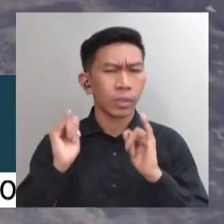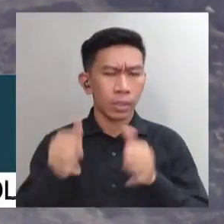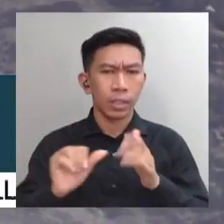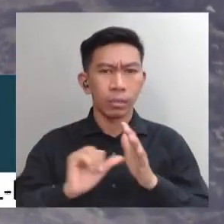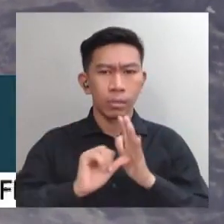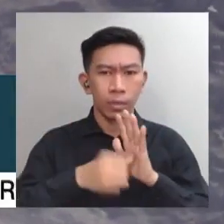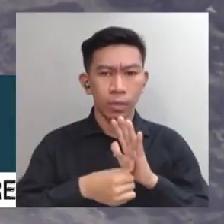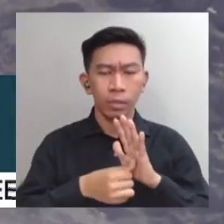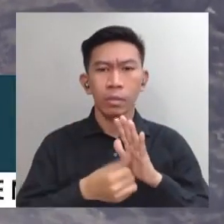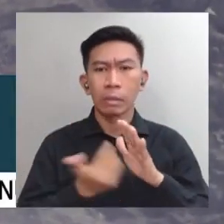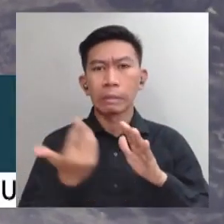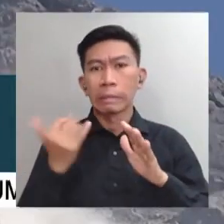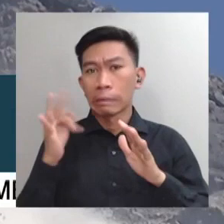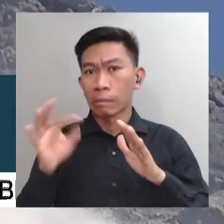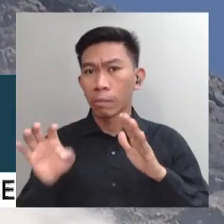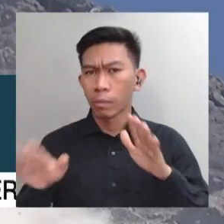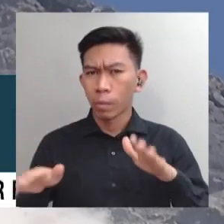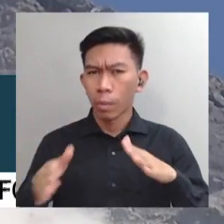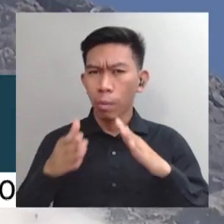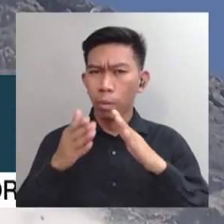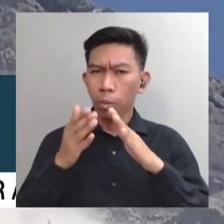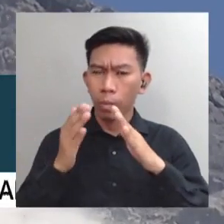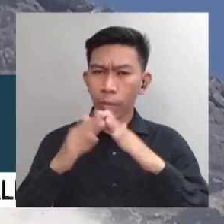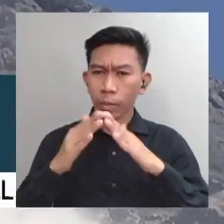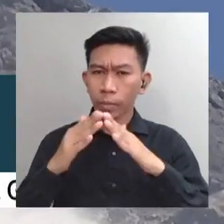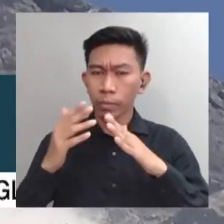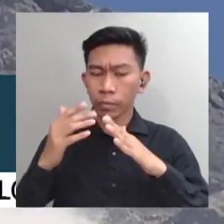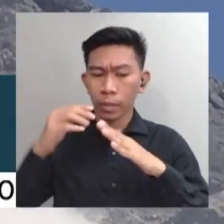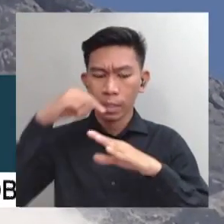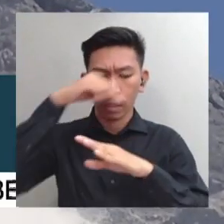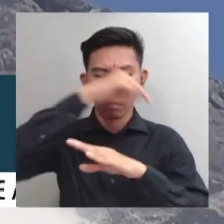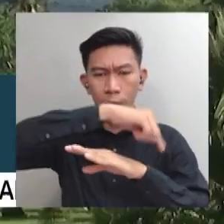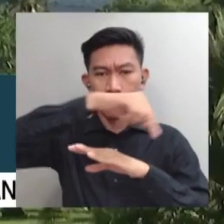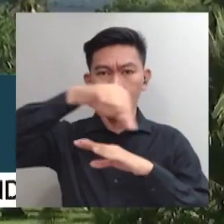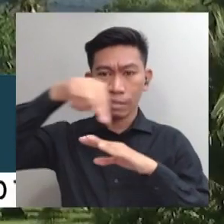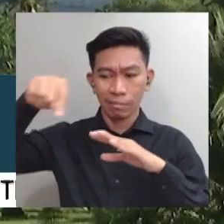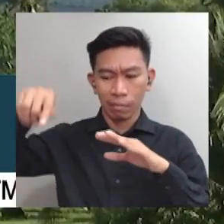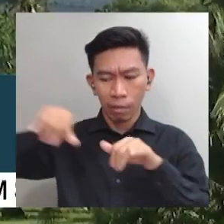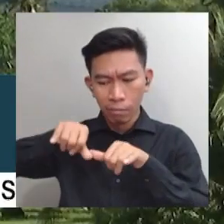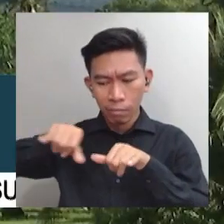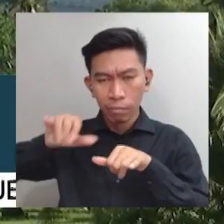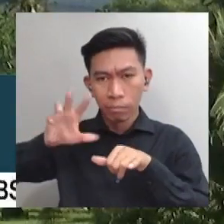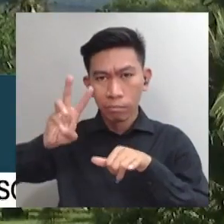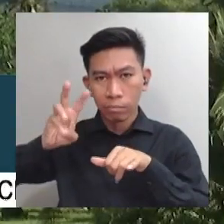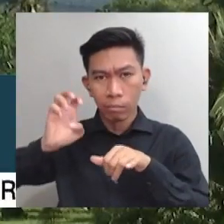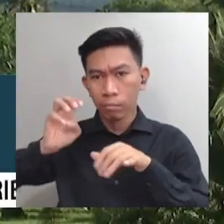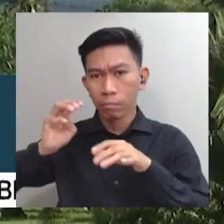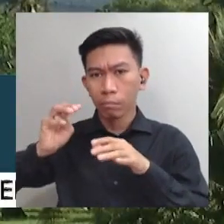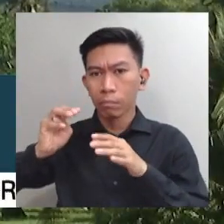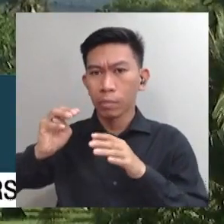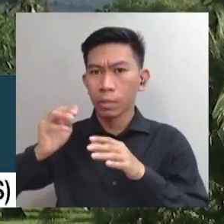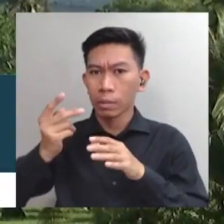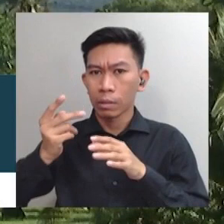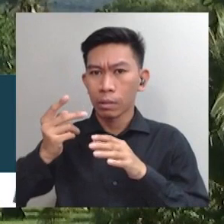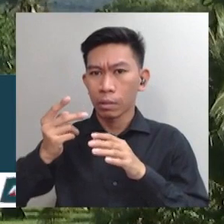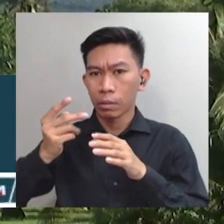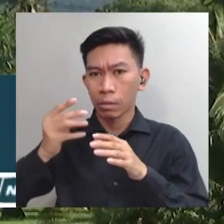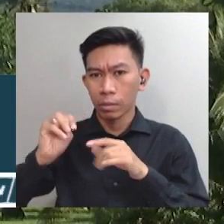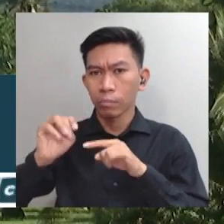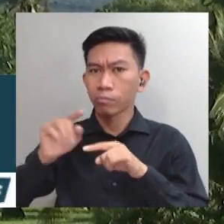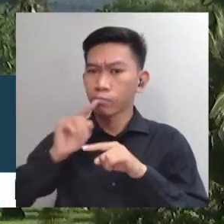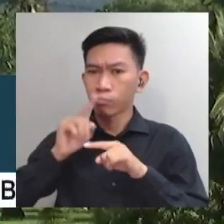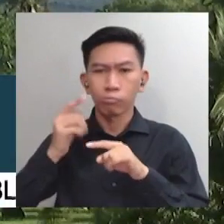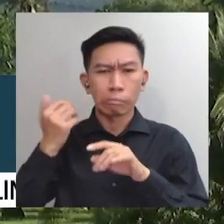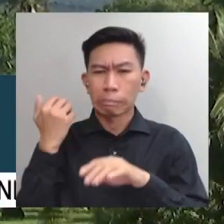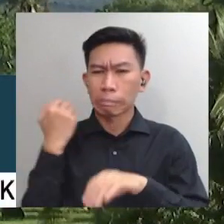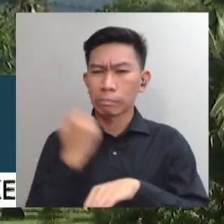the 6-kilometer permanent danger zone is strictly prohibited as hazardous eruption is possible. Carmina. Thanks a lot, Jose